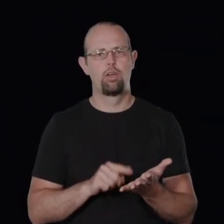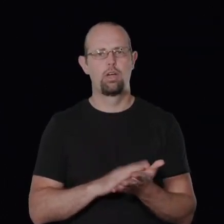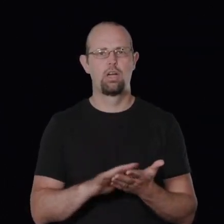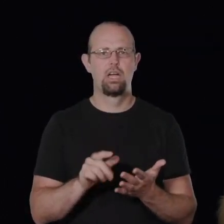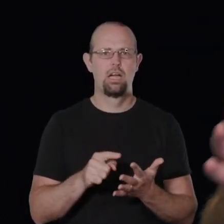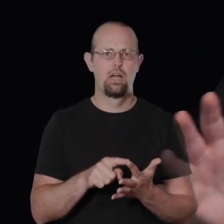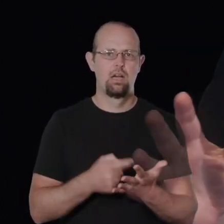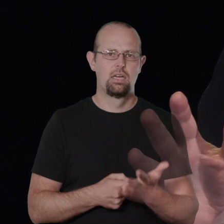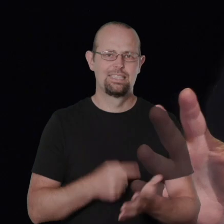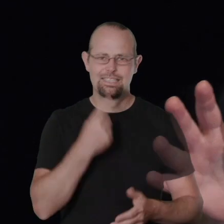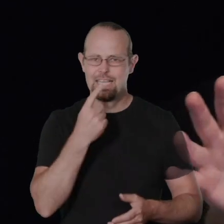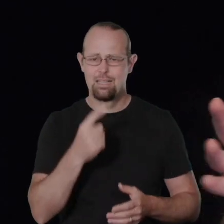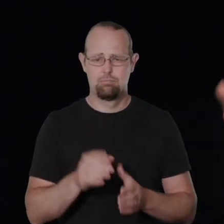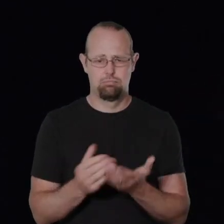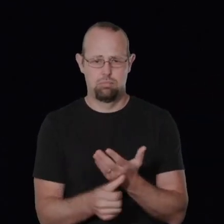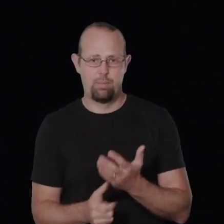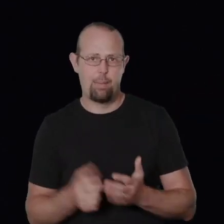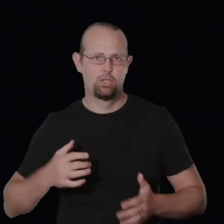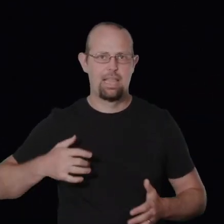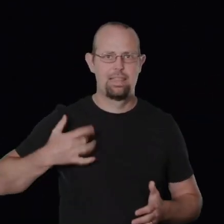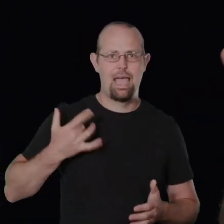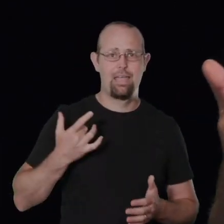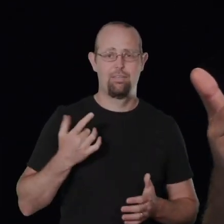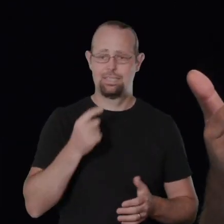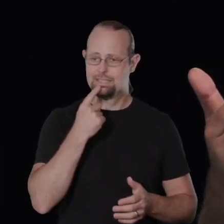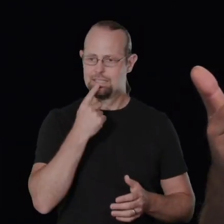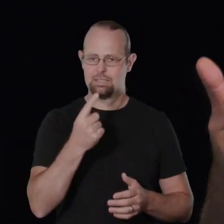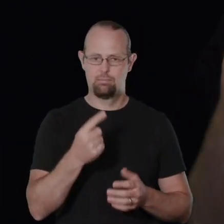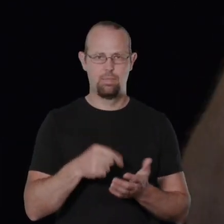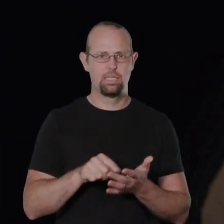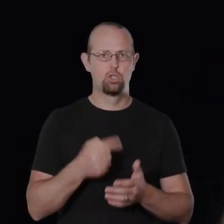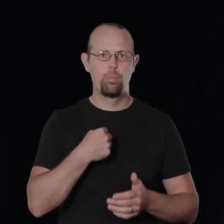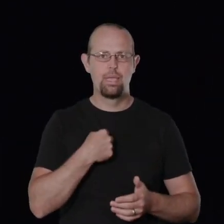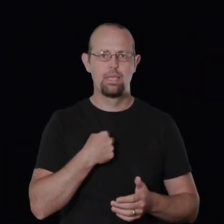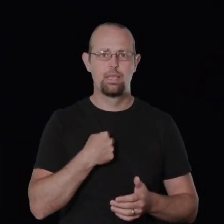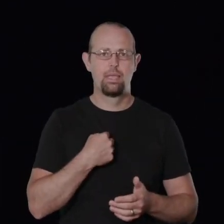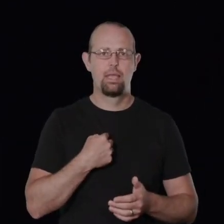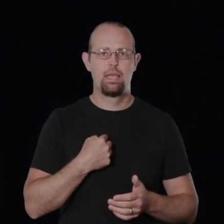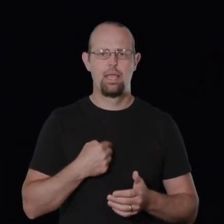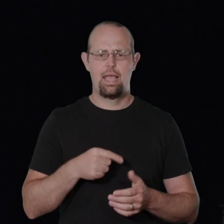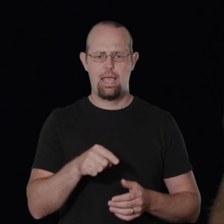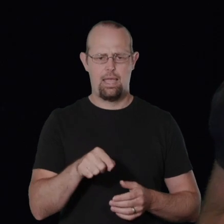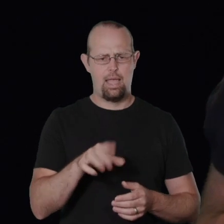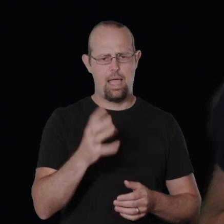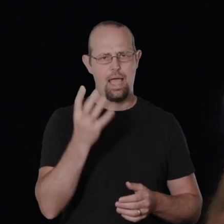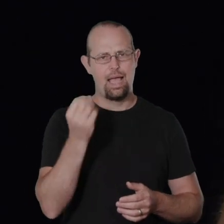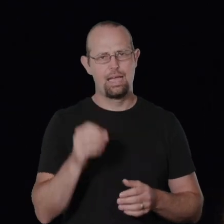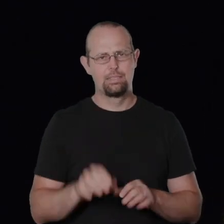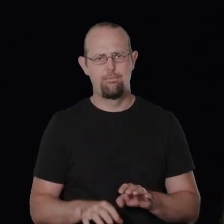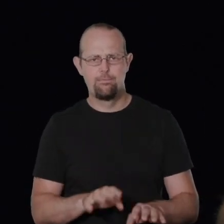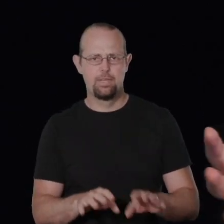said, "The Bible is alive. It speaks to me. It has feet. It runs after